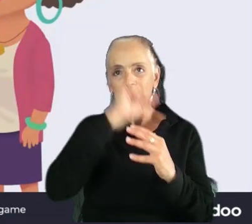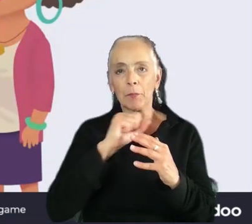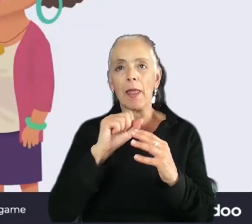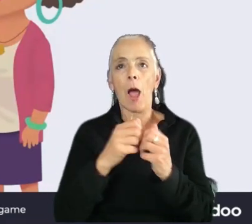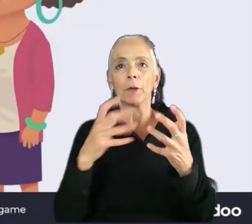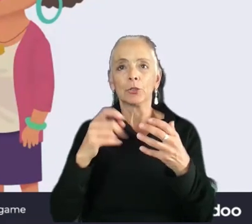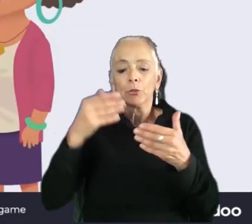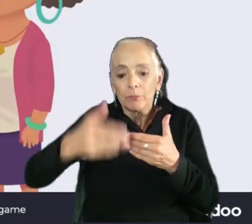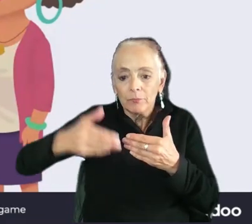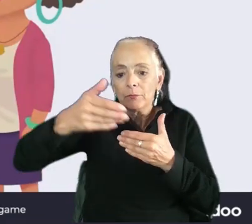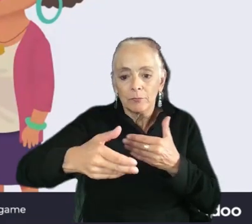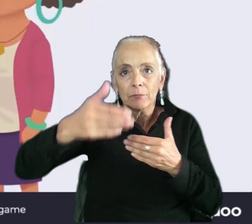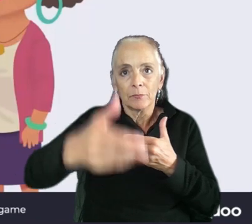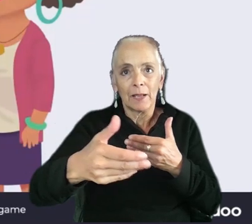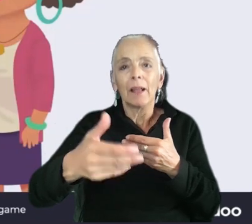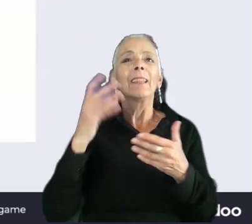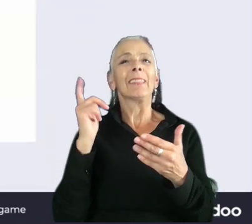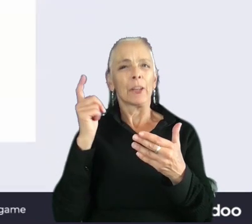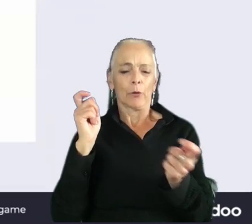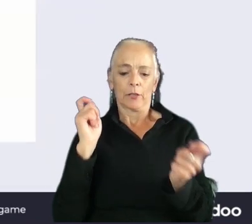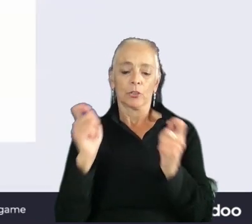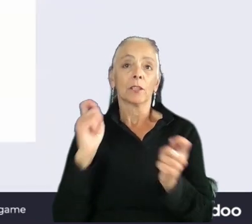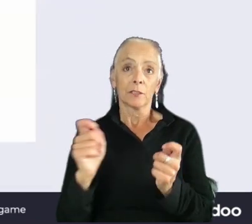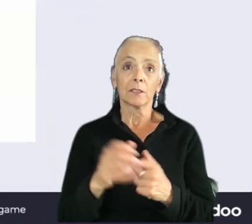and eventually you can adjust later.